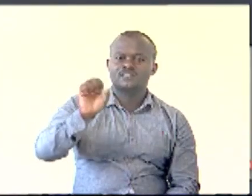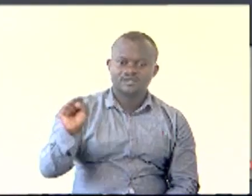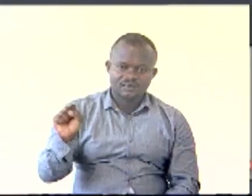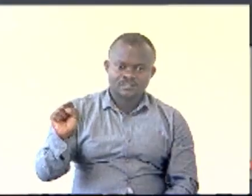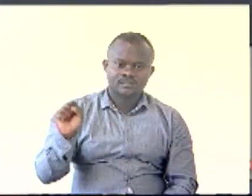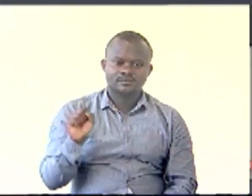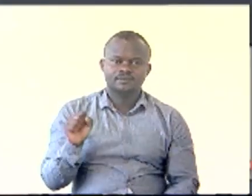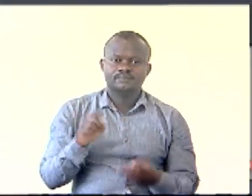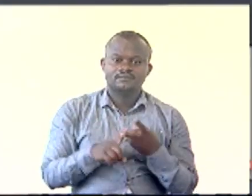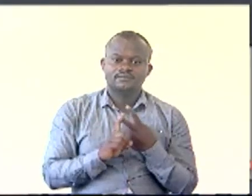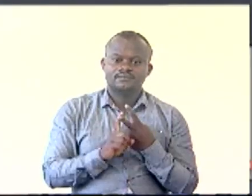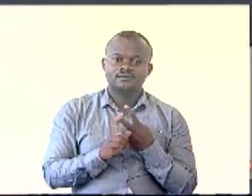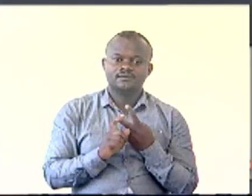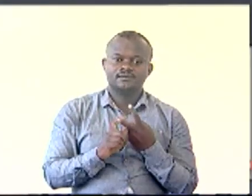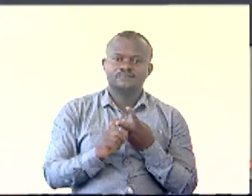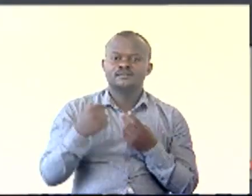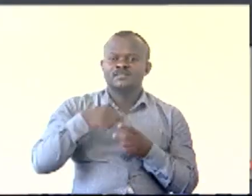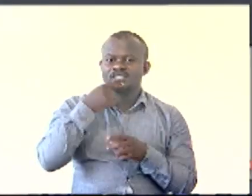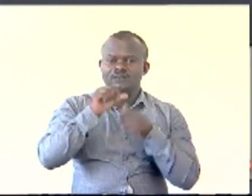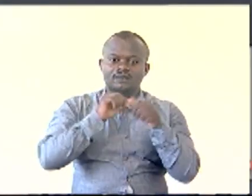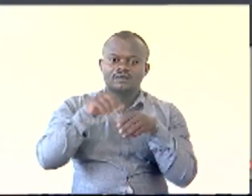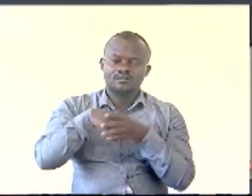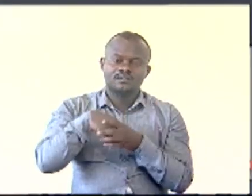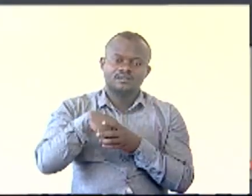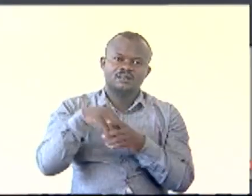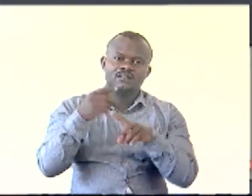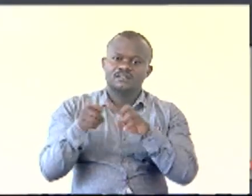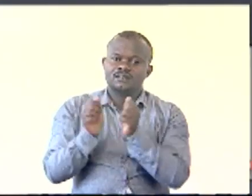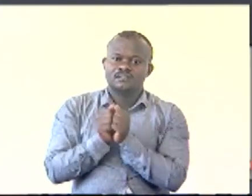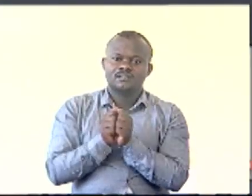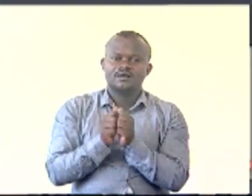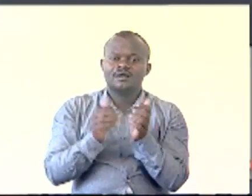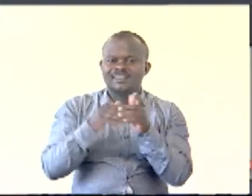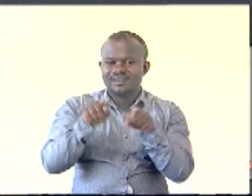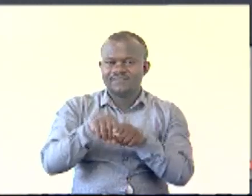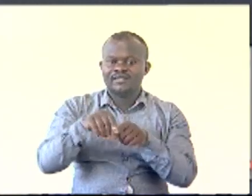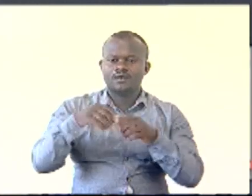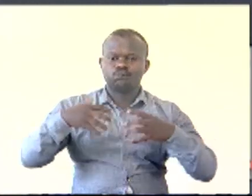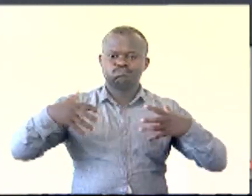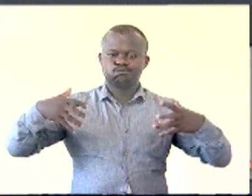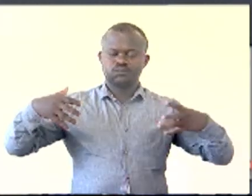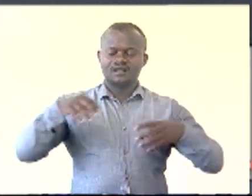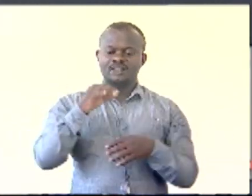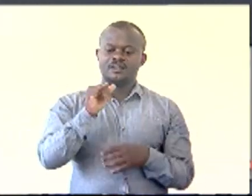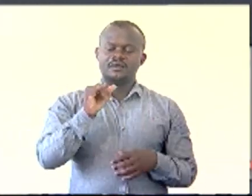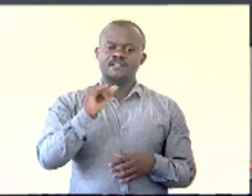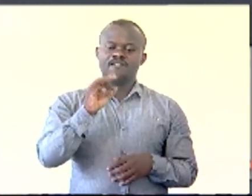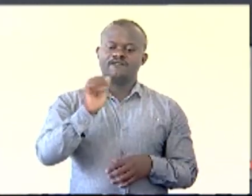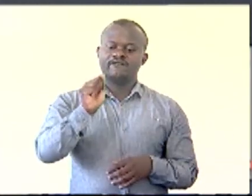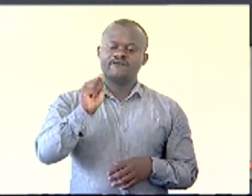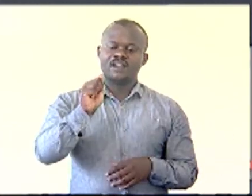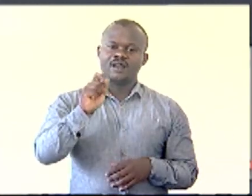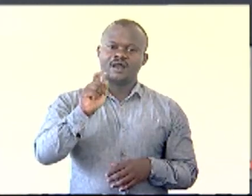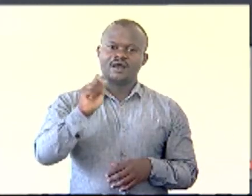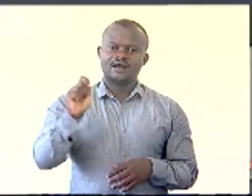about proteins. Can talk about polysaccharides, and even fats. So these